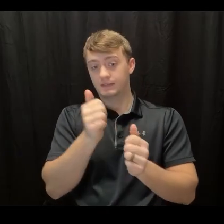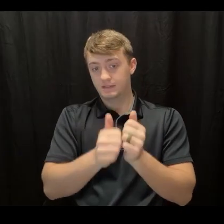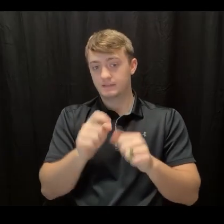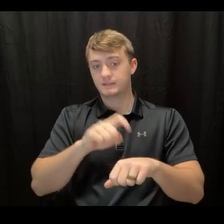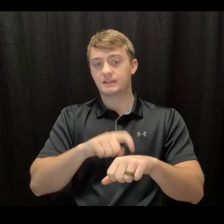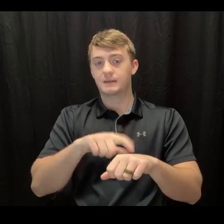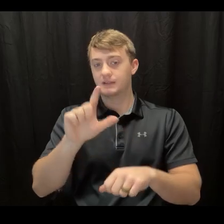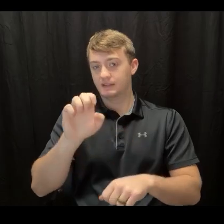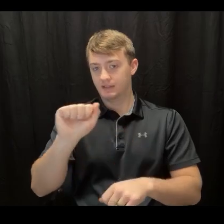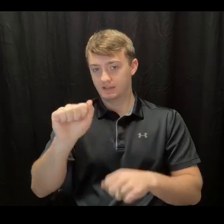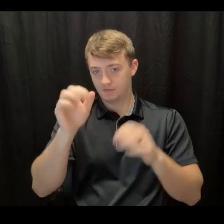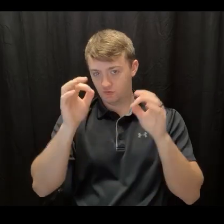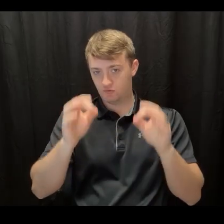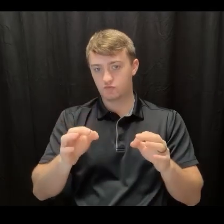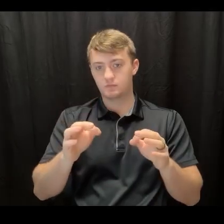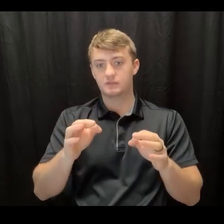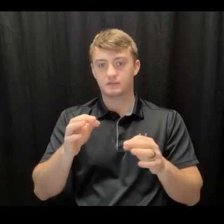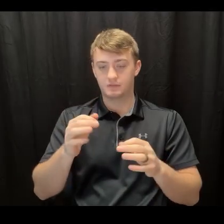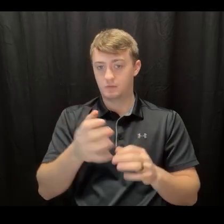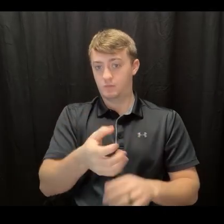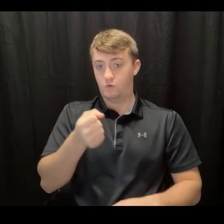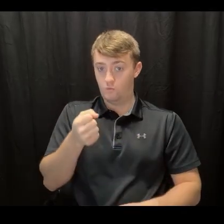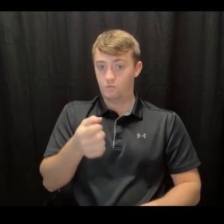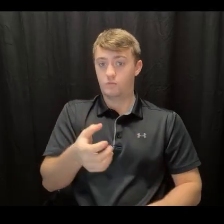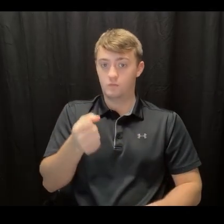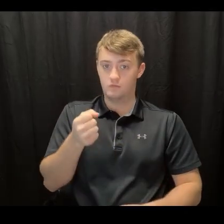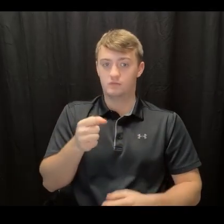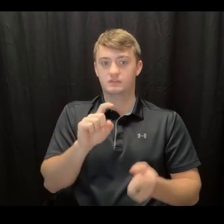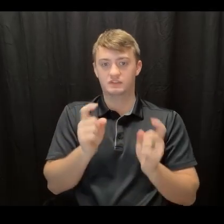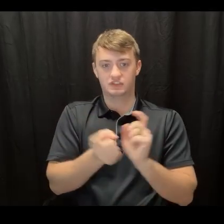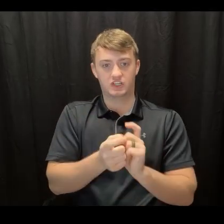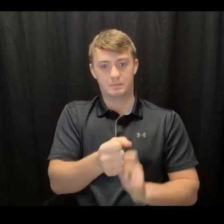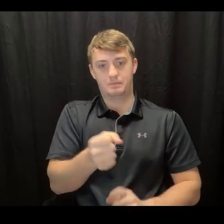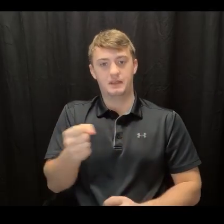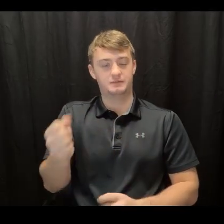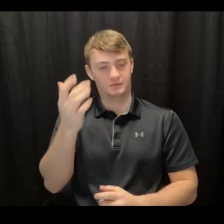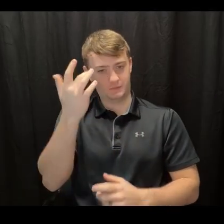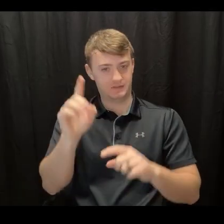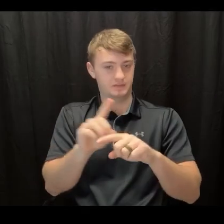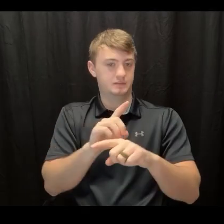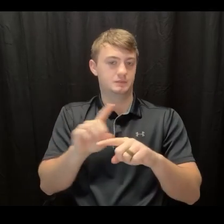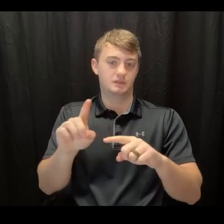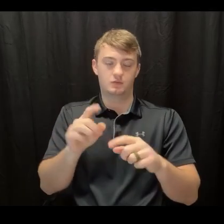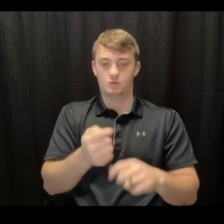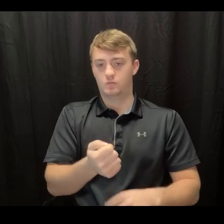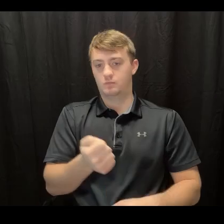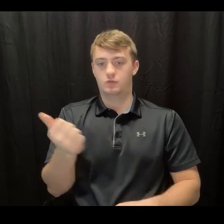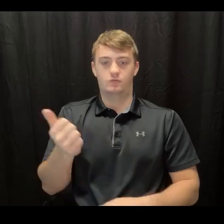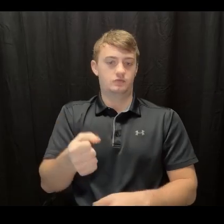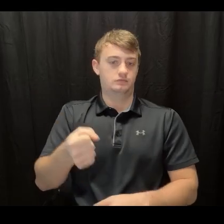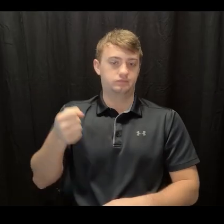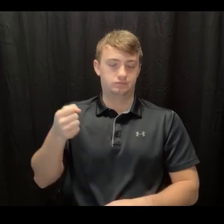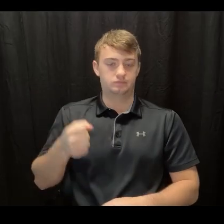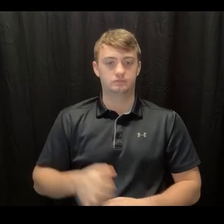that the LEA determines that a series of removals constitutes a change of placement because of disciplinary